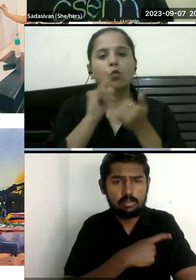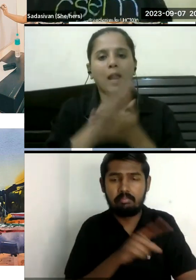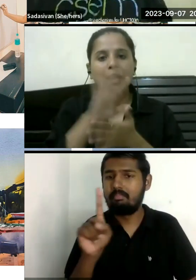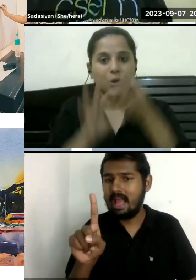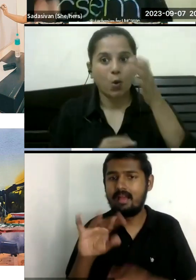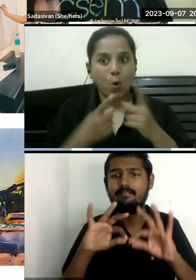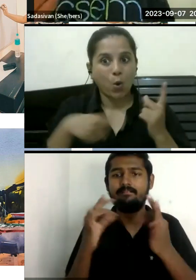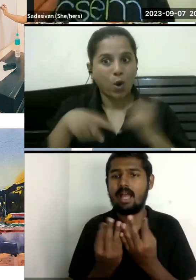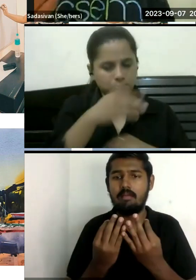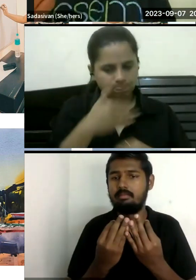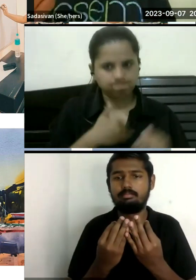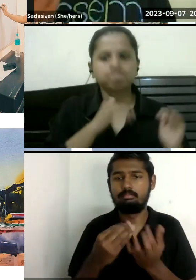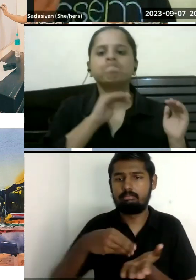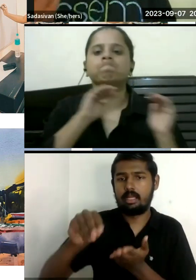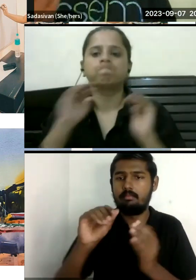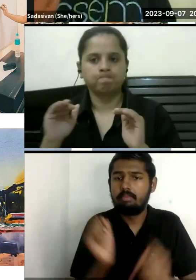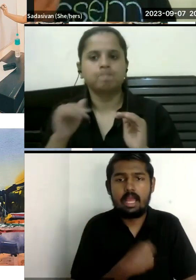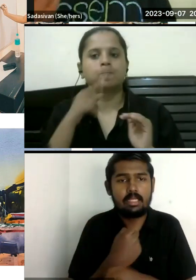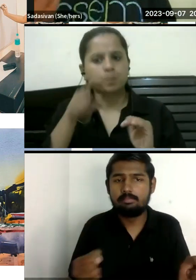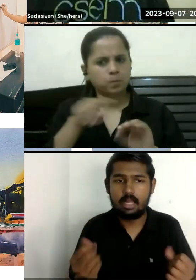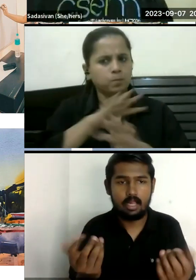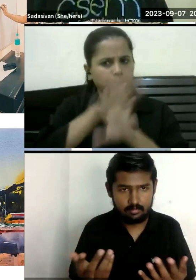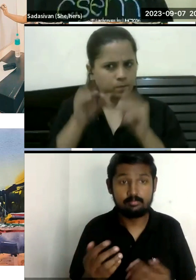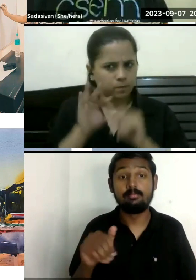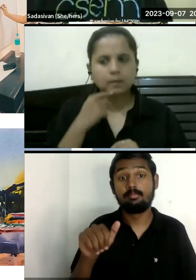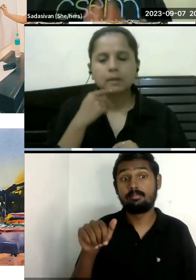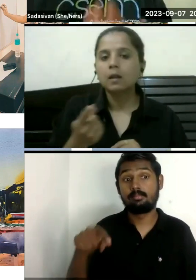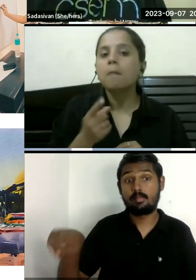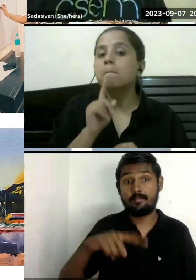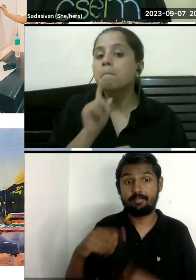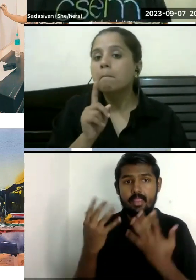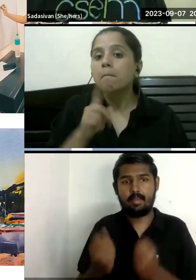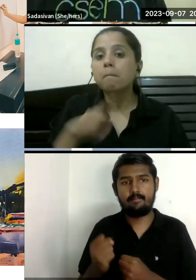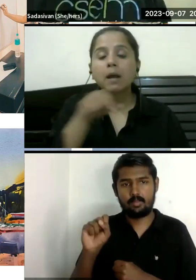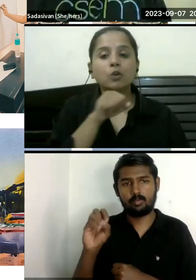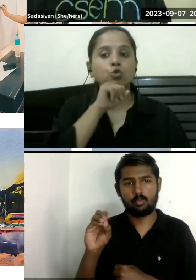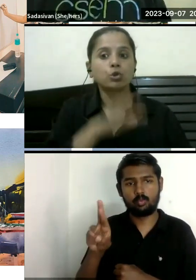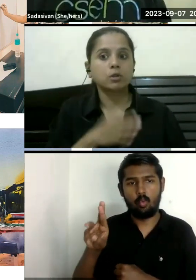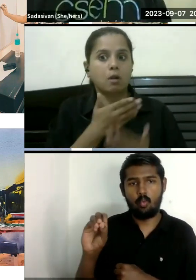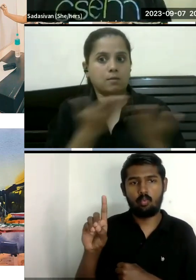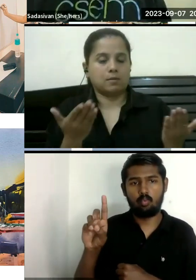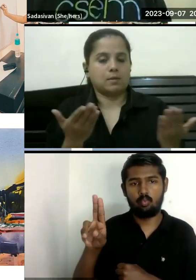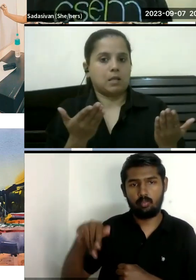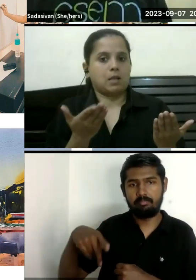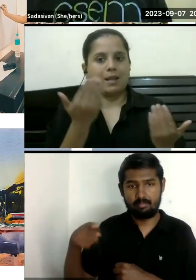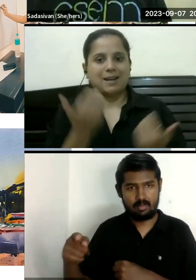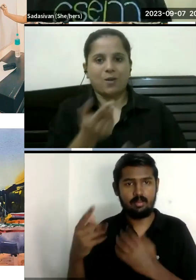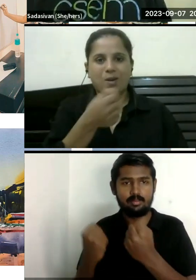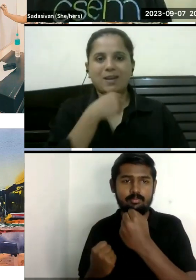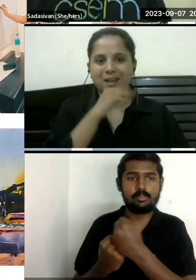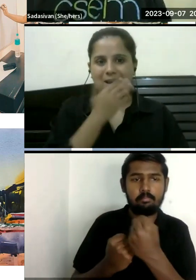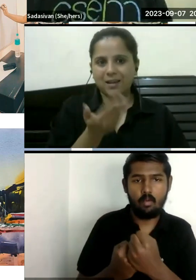their journey, and now that young man has a diploma